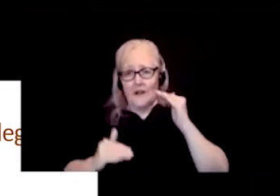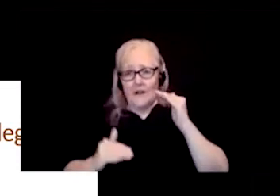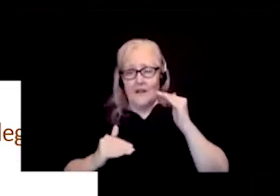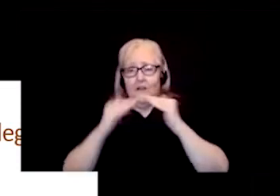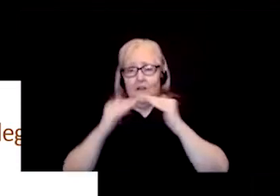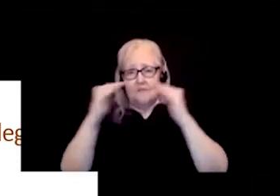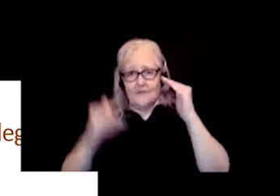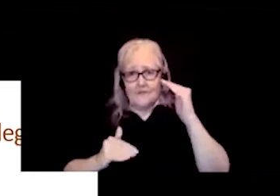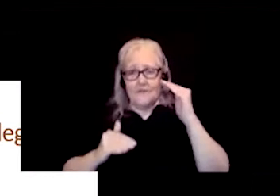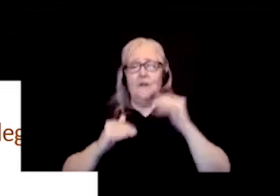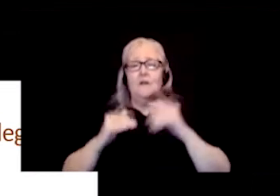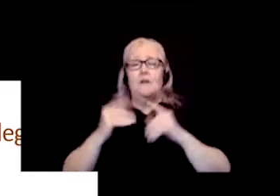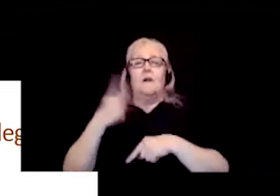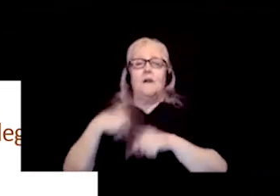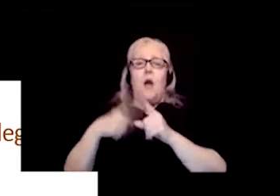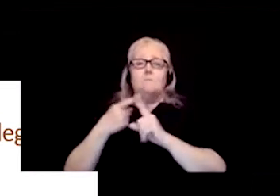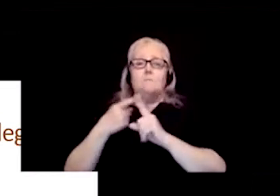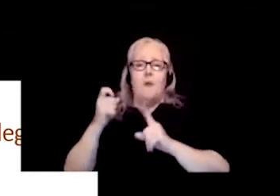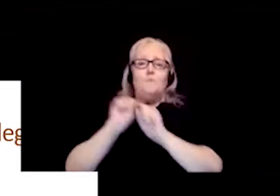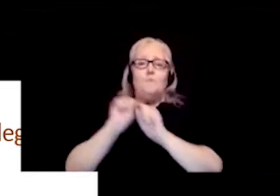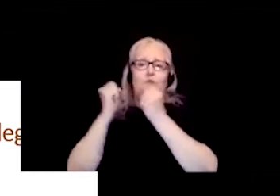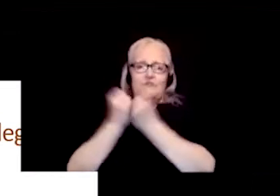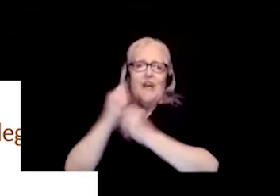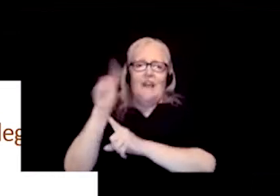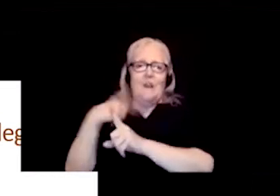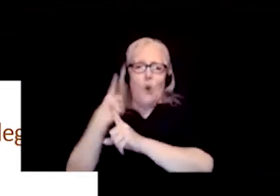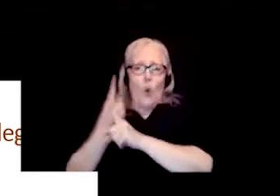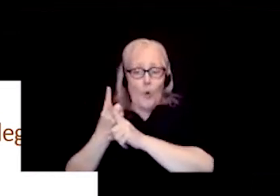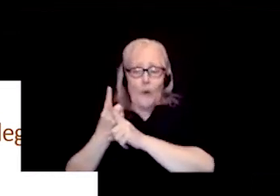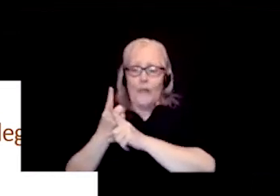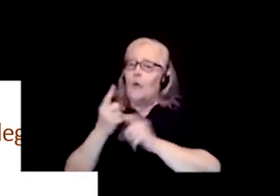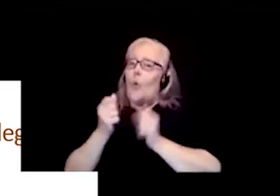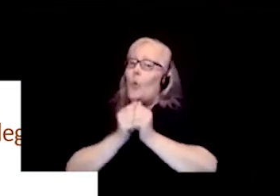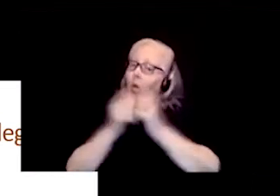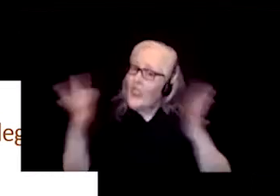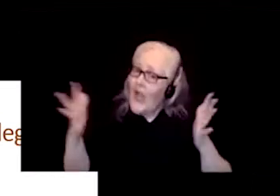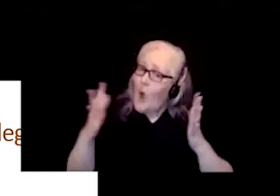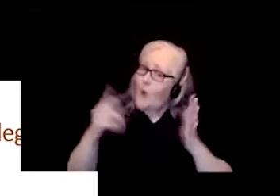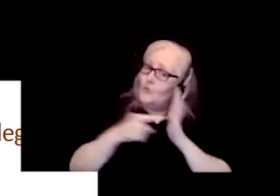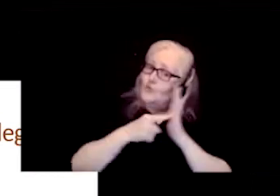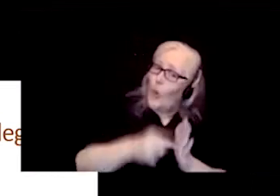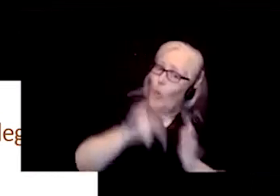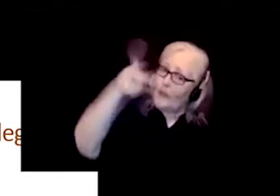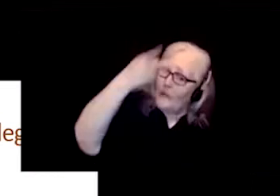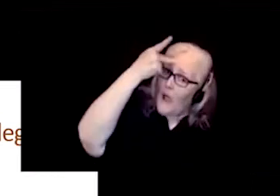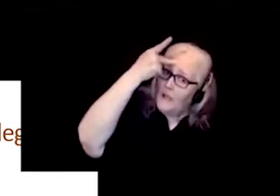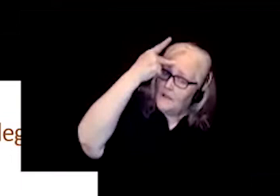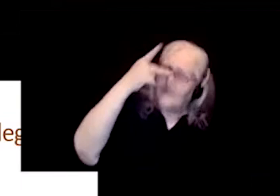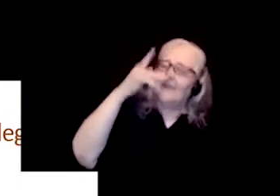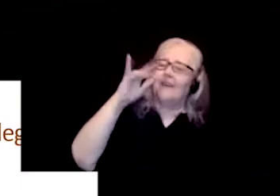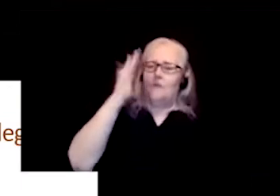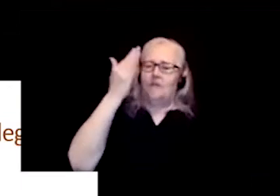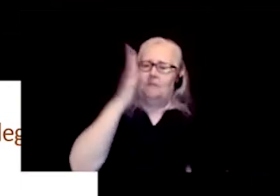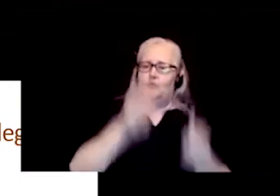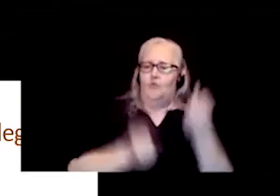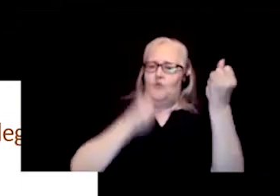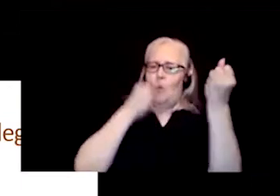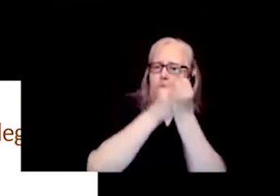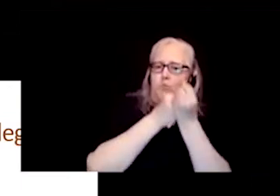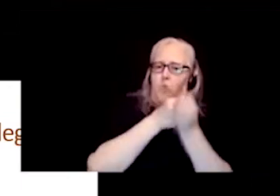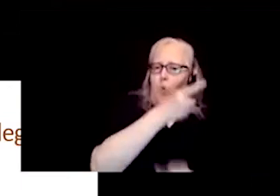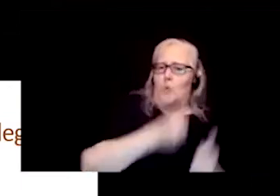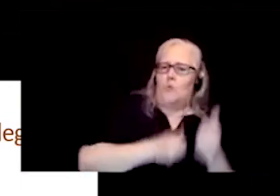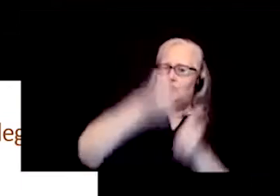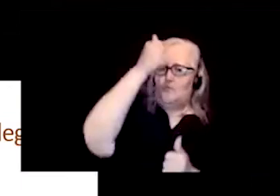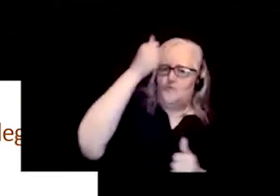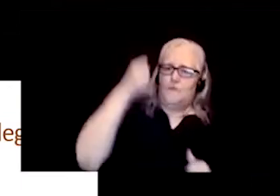derived and fail to show the political connection will only bolster the US Supreme Court's viewpoint, thus weakening the